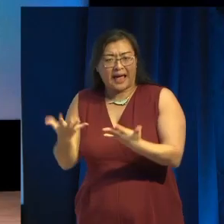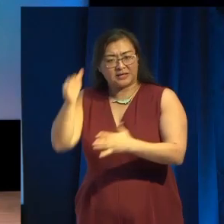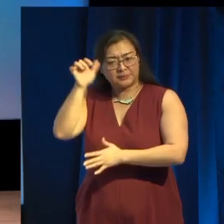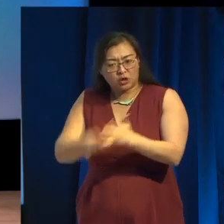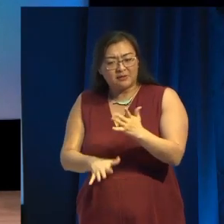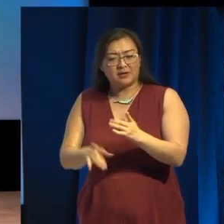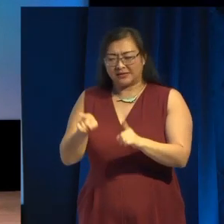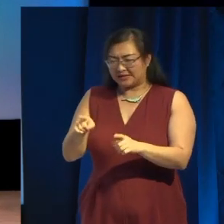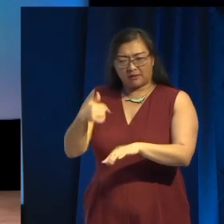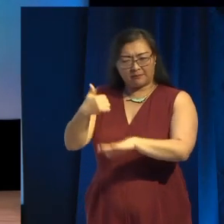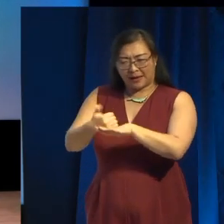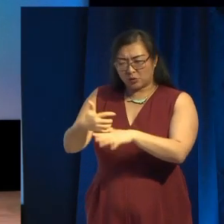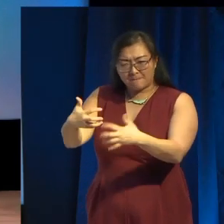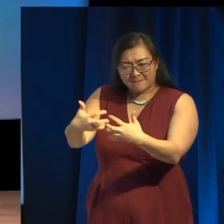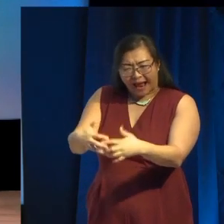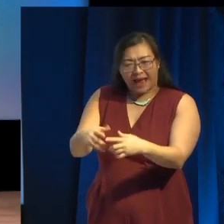need battle royale?